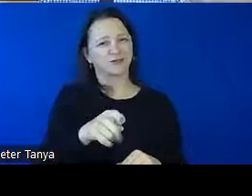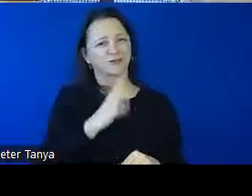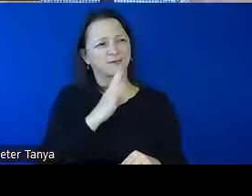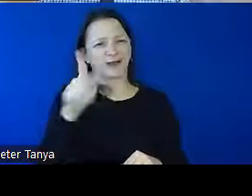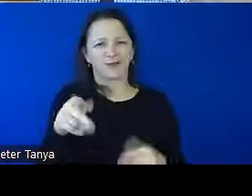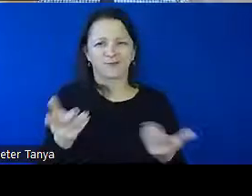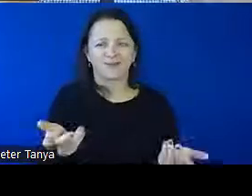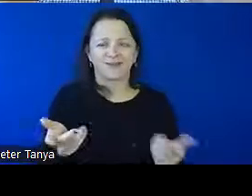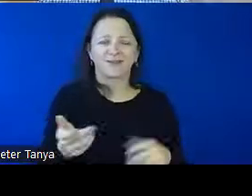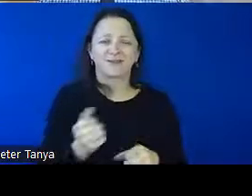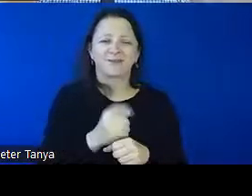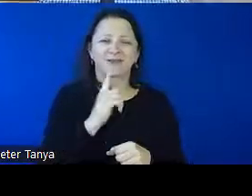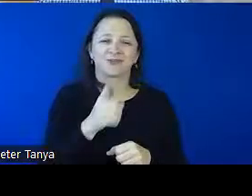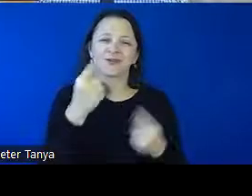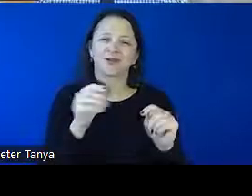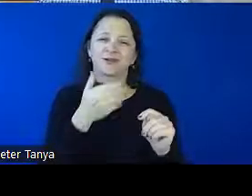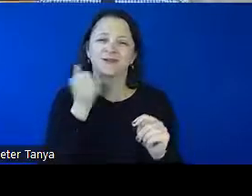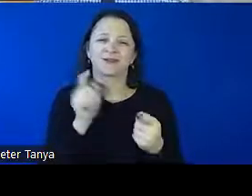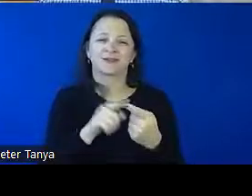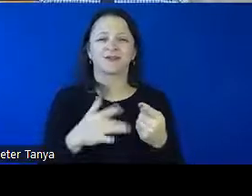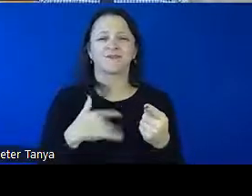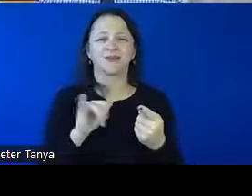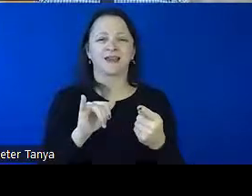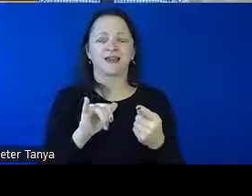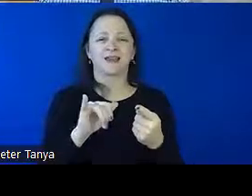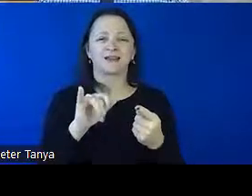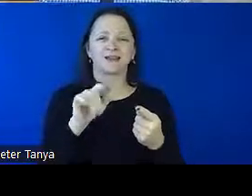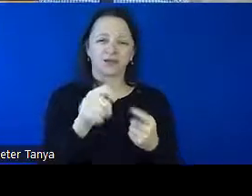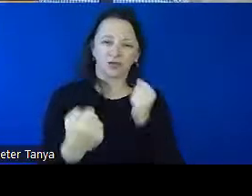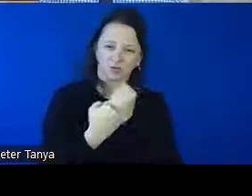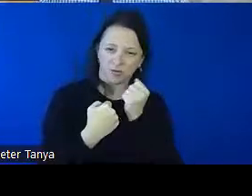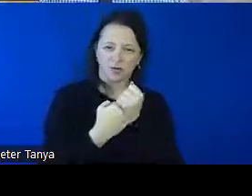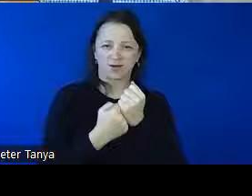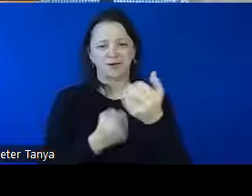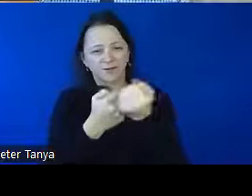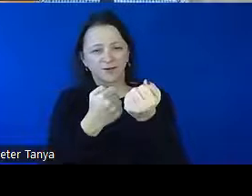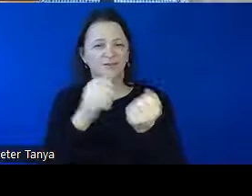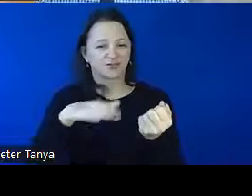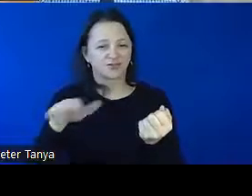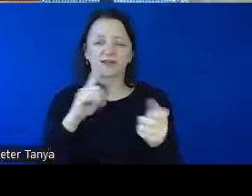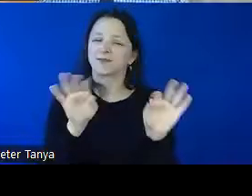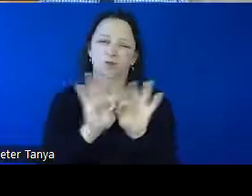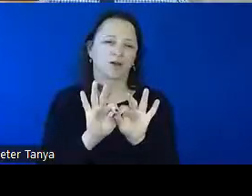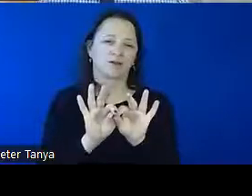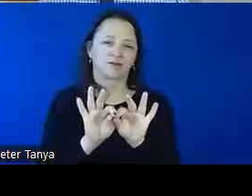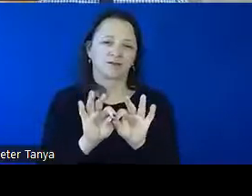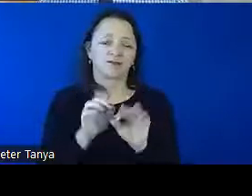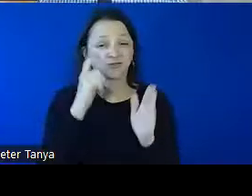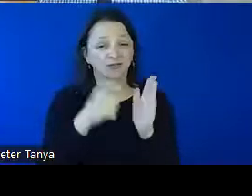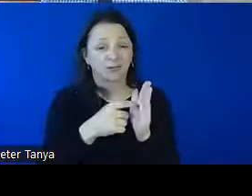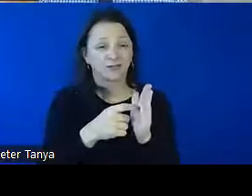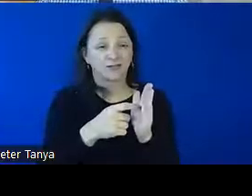making sure that you can do your best to kind of feel like you're supported and advocate for your child is really important as you notice these differences. And